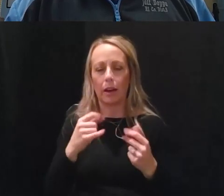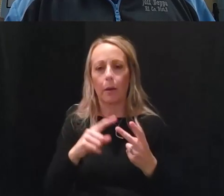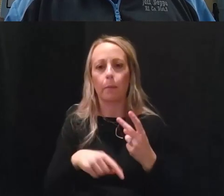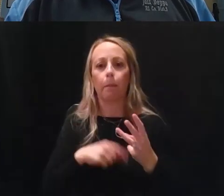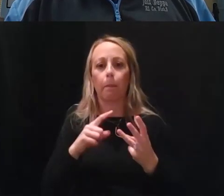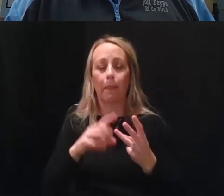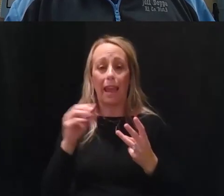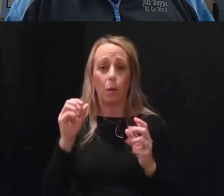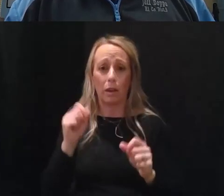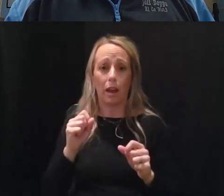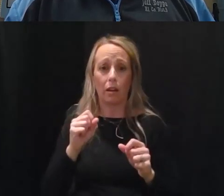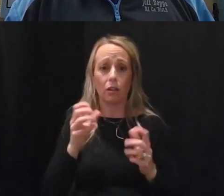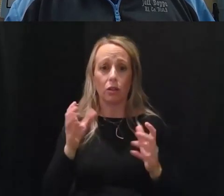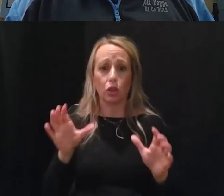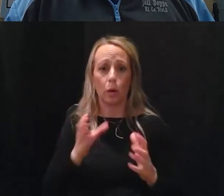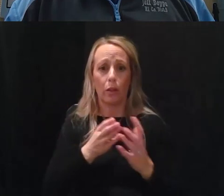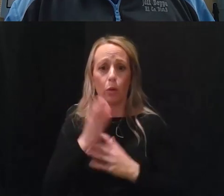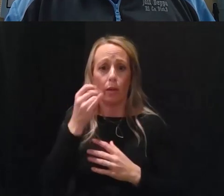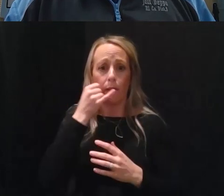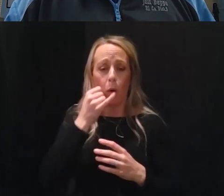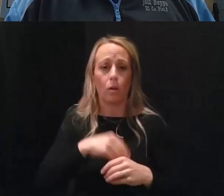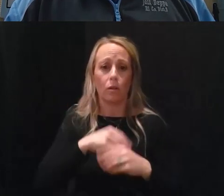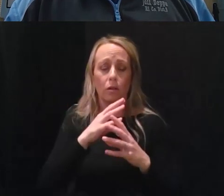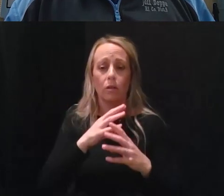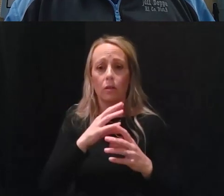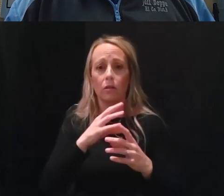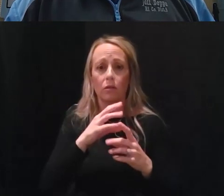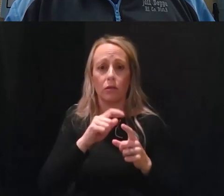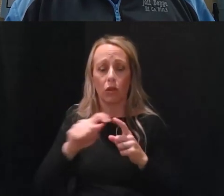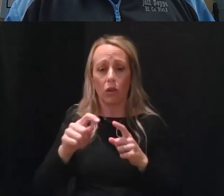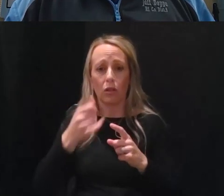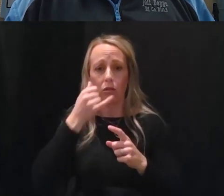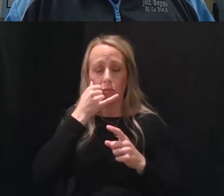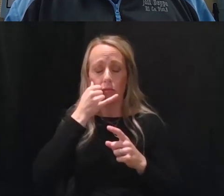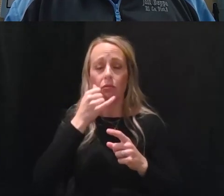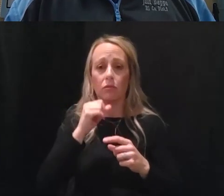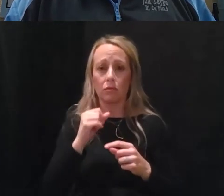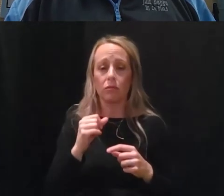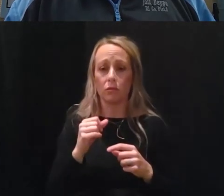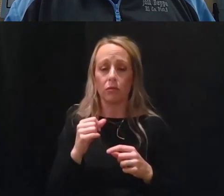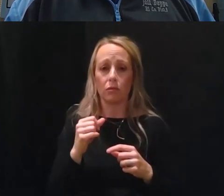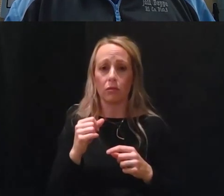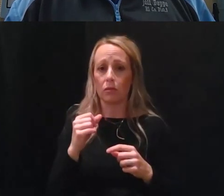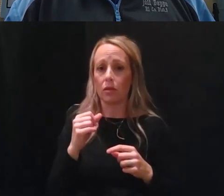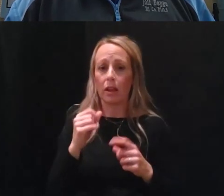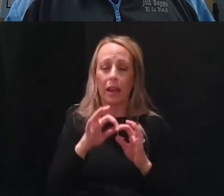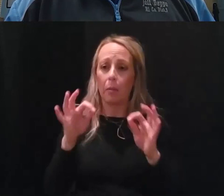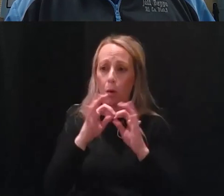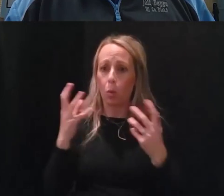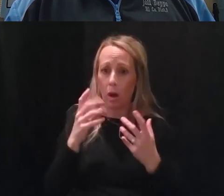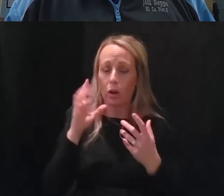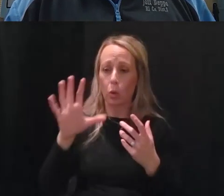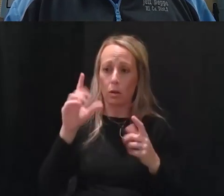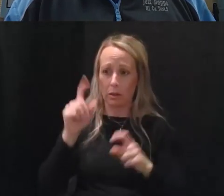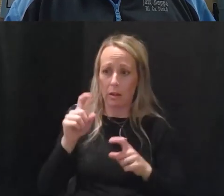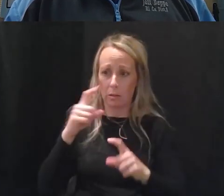the phone as well. The key thing is right now we want to make sure that you have that you've had a positive test, and as Dr. Katz